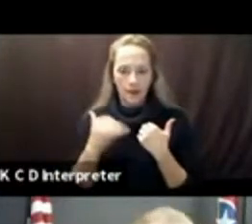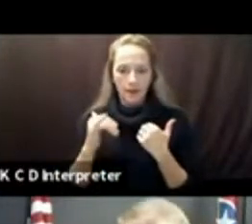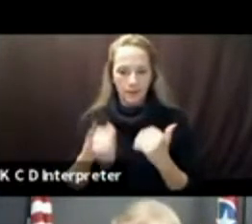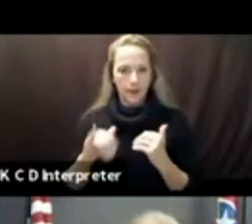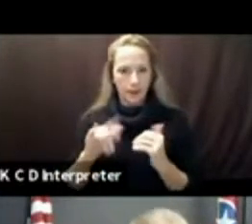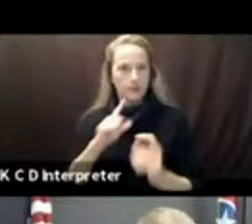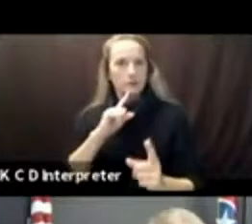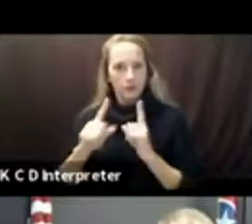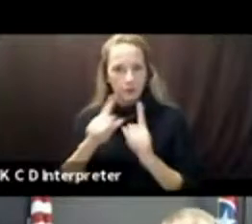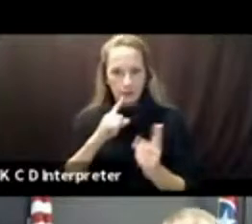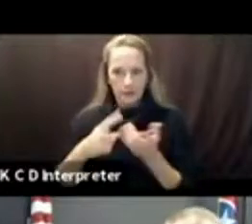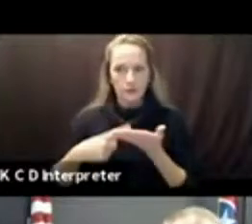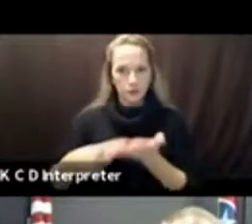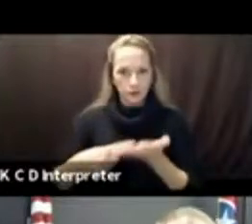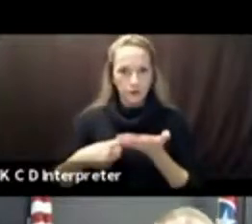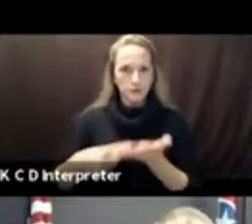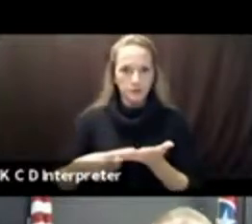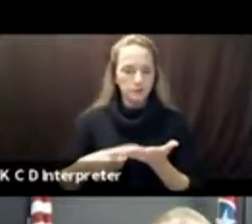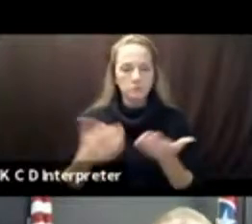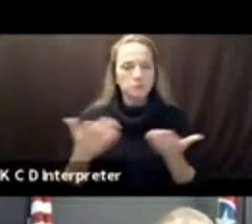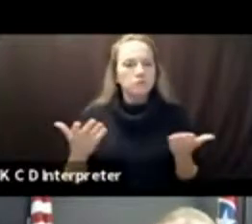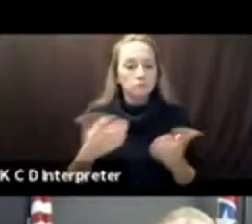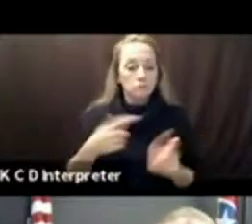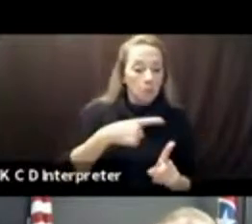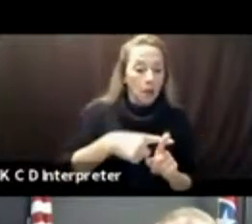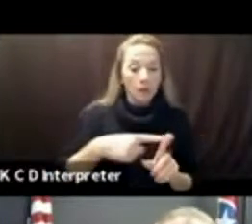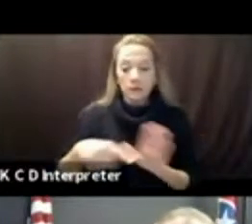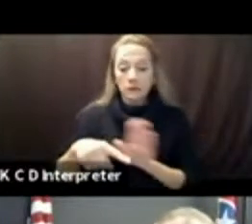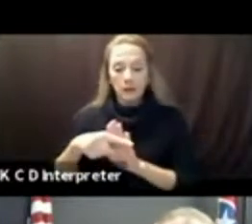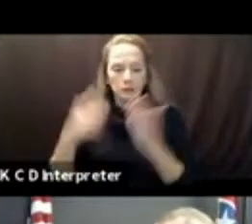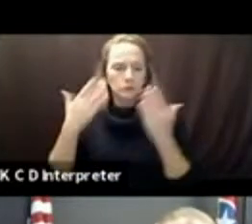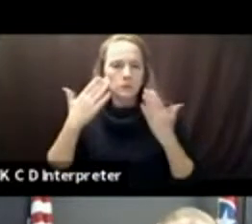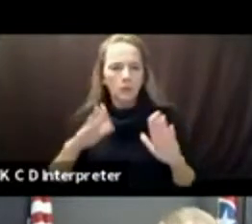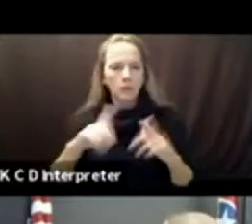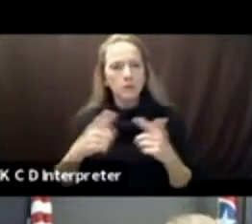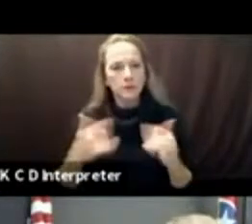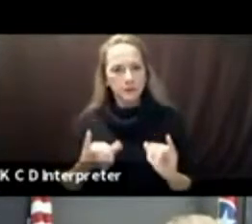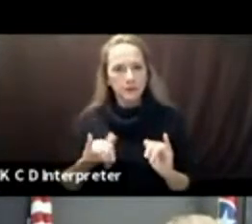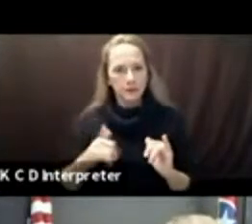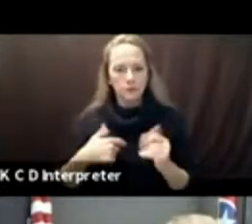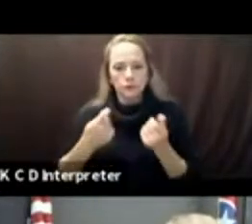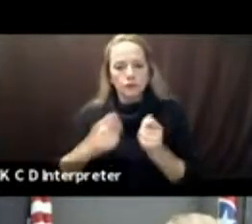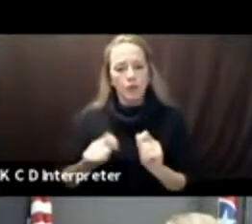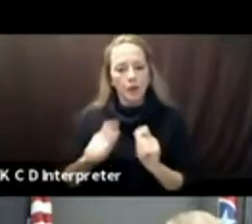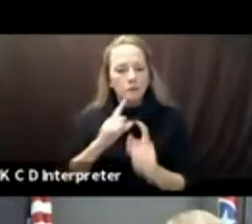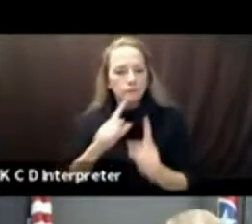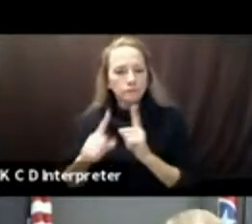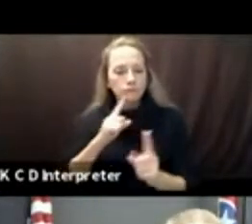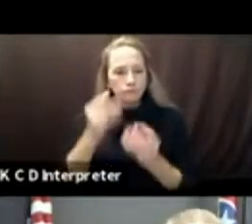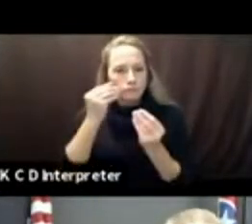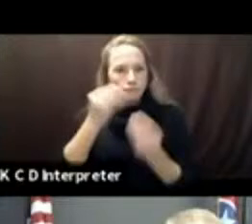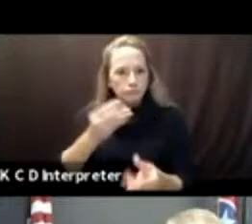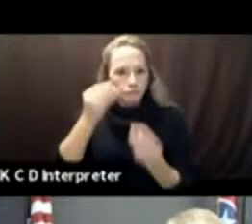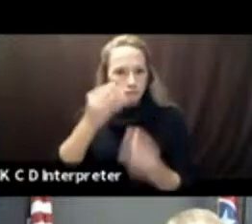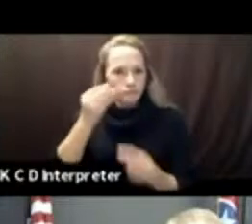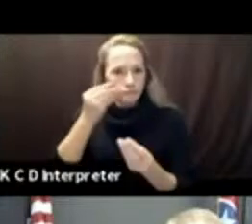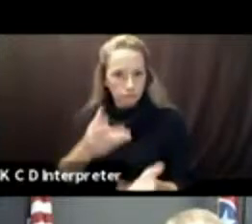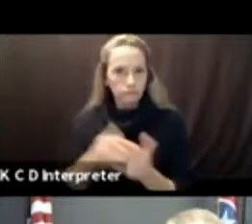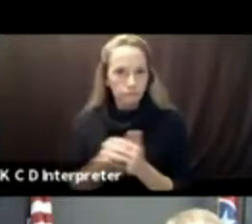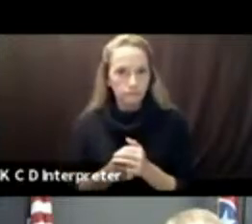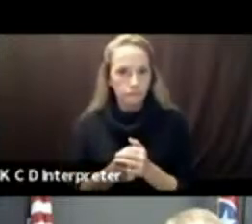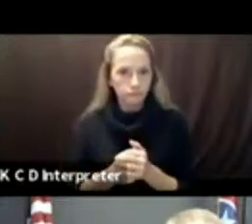conversation, not even knowing if they're positive or negative, but clearly there's testing going on elsewhere in the community as well. But there